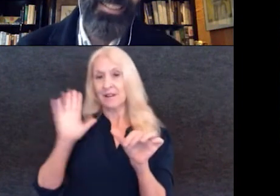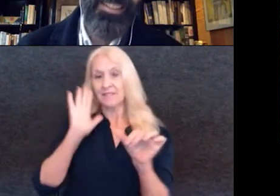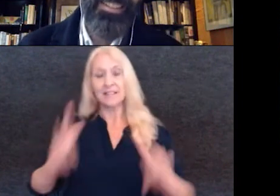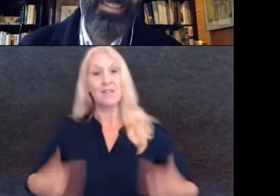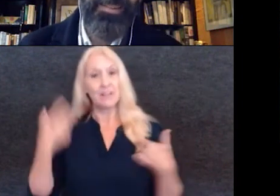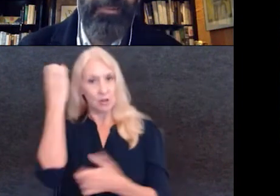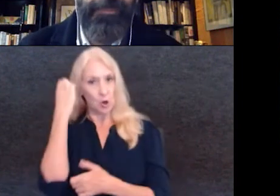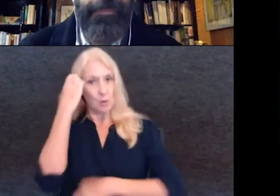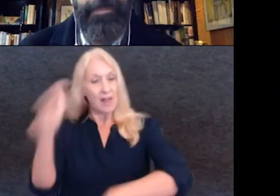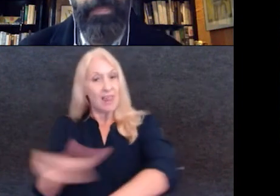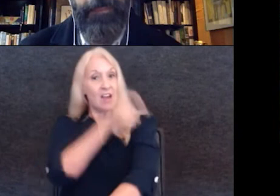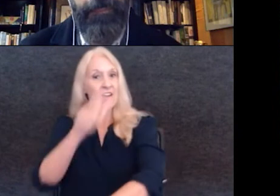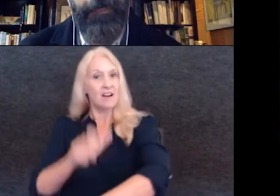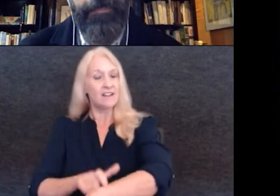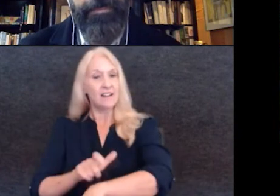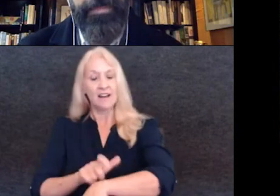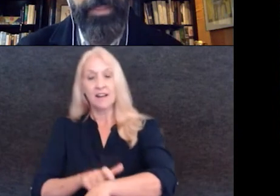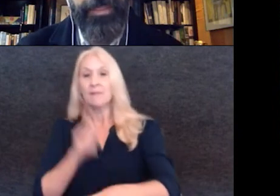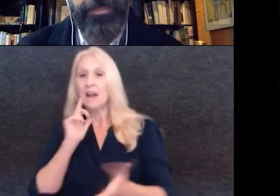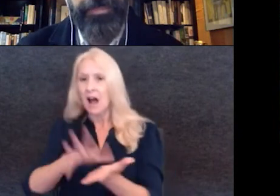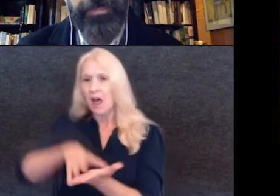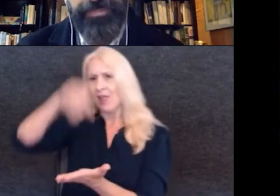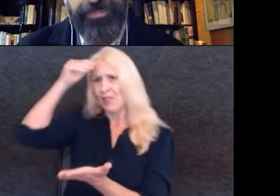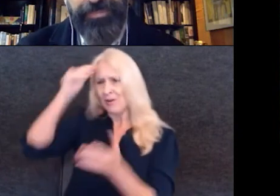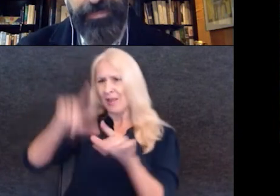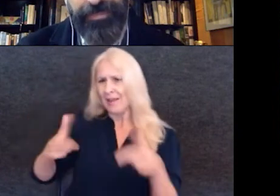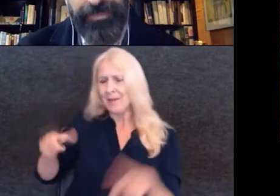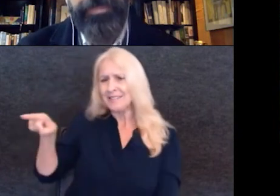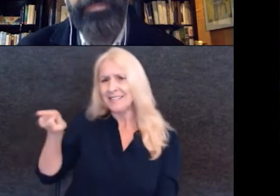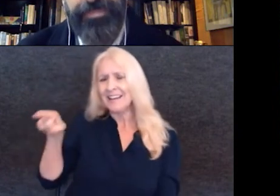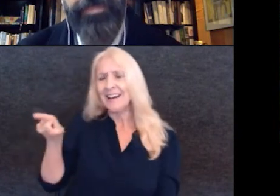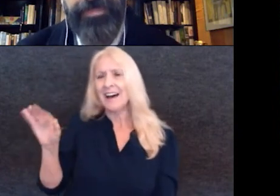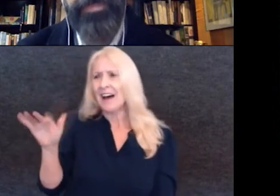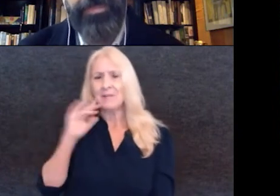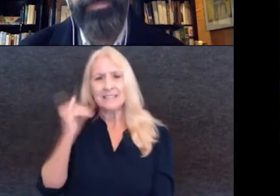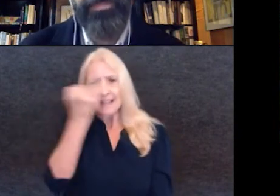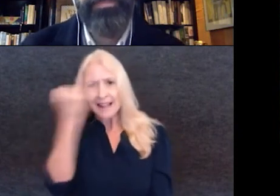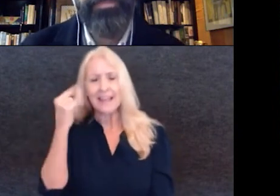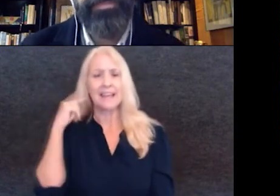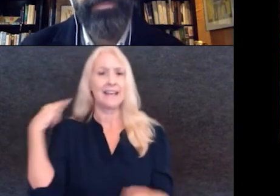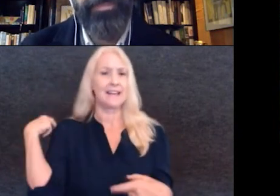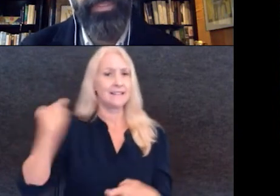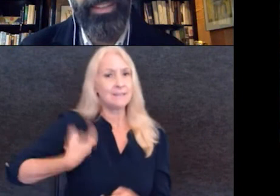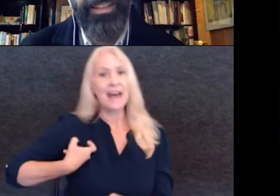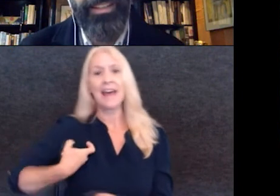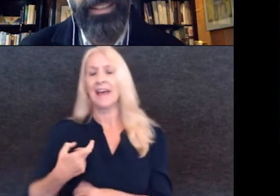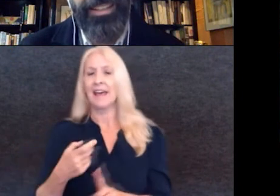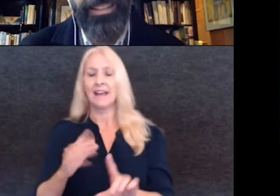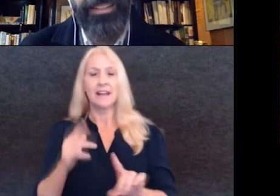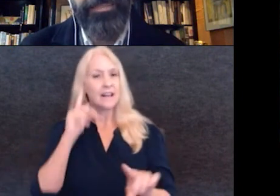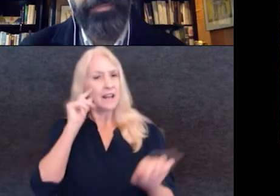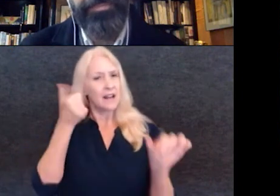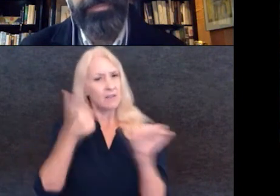for a long time and I was learning the language. I was in Italy and Spain. And I